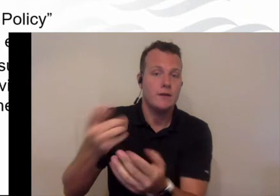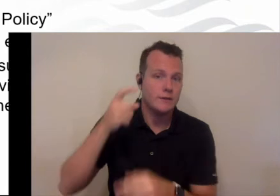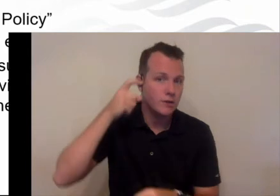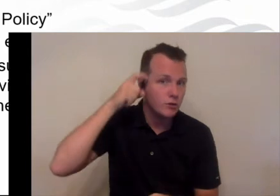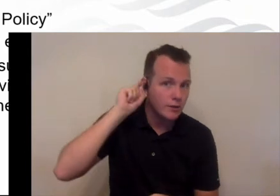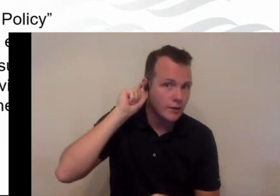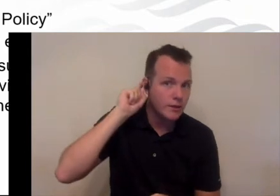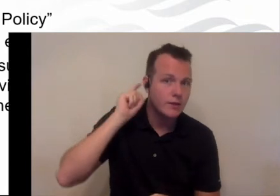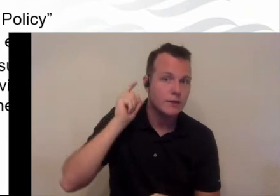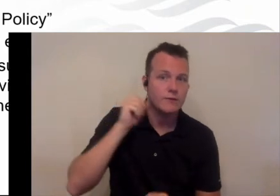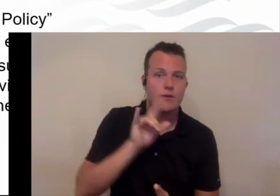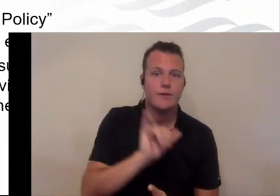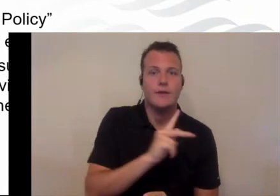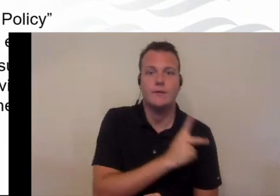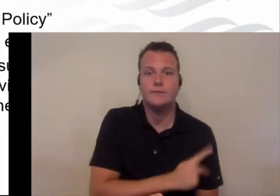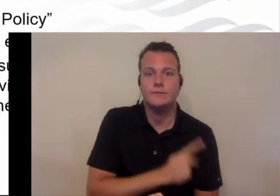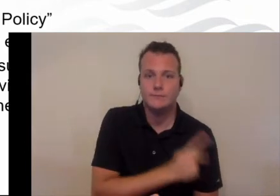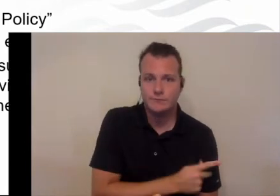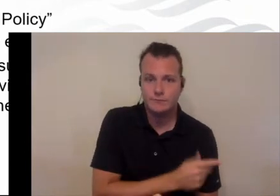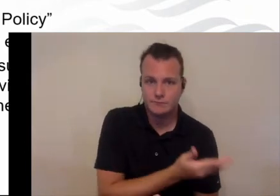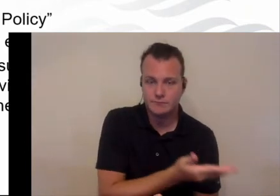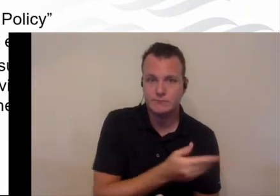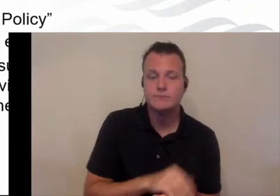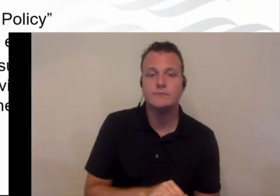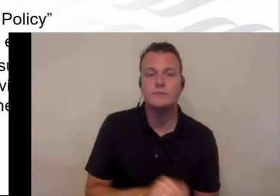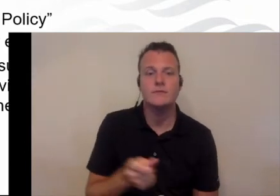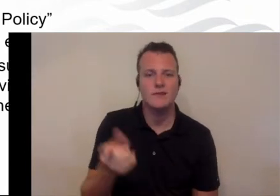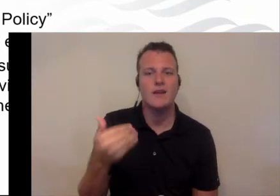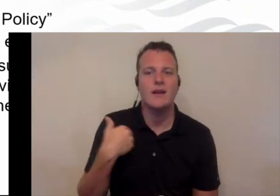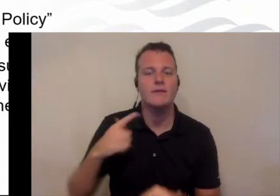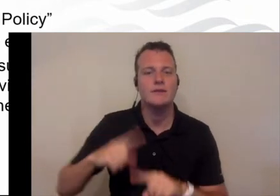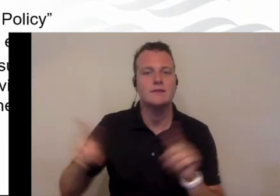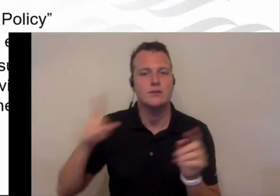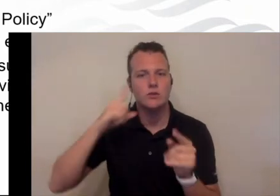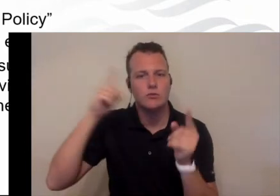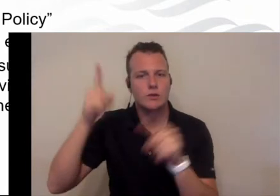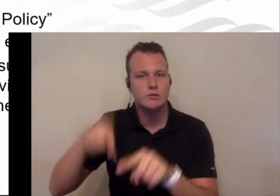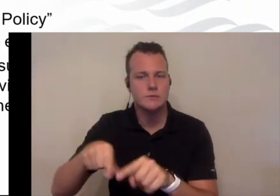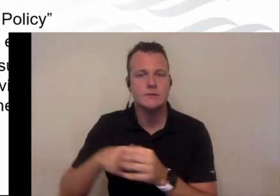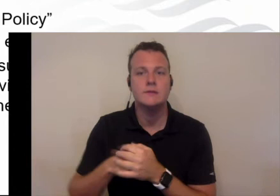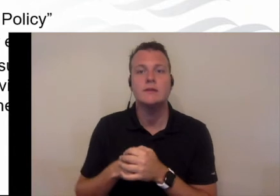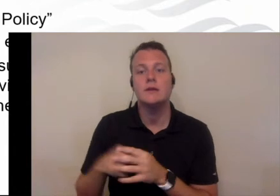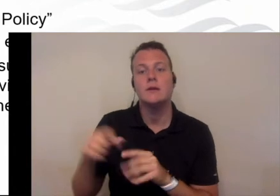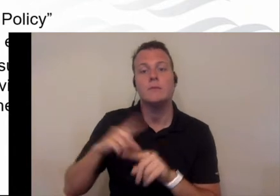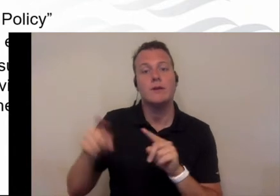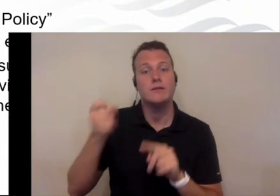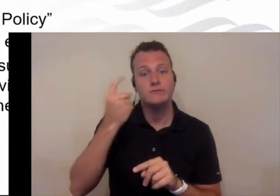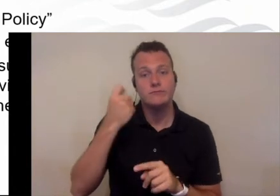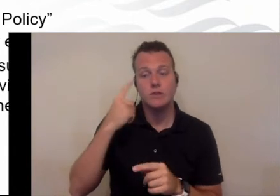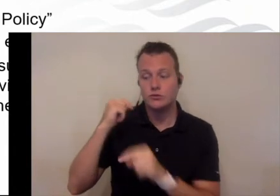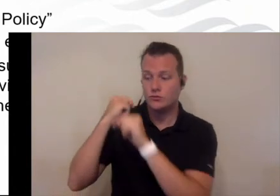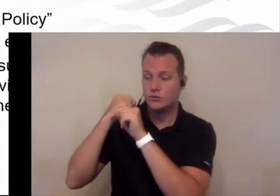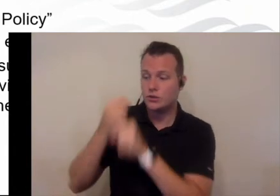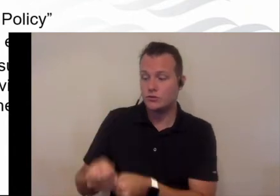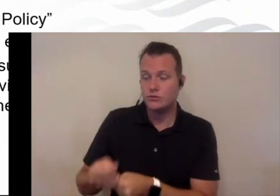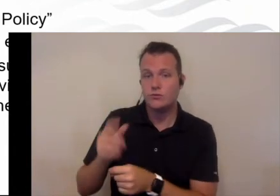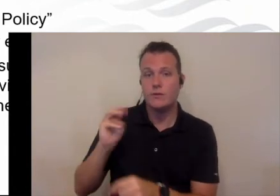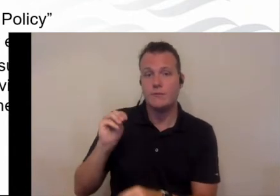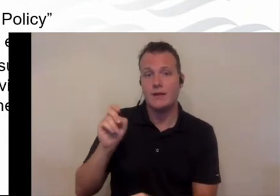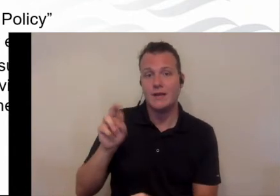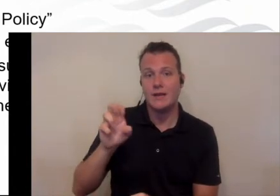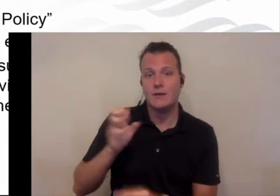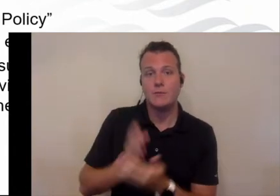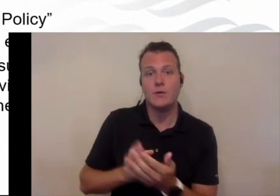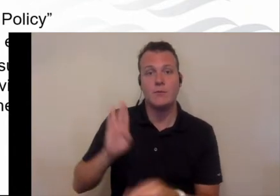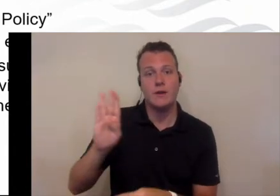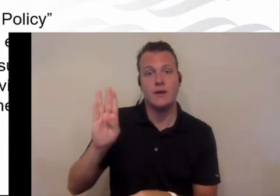for the beneficiary. And that's because they have a different arrangement. But for traditional Medicare Part